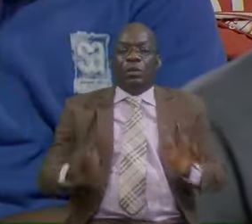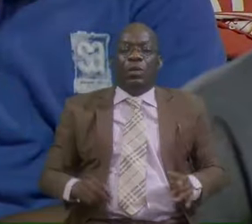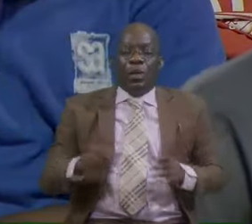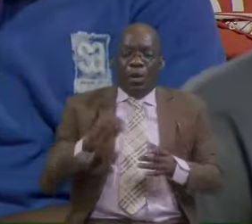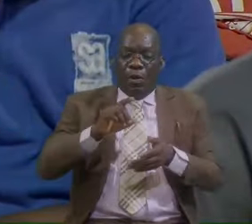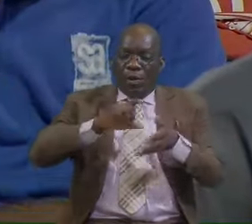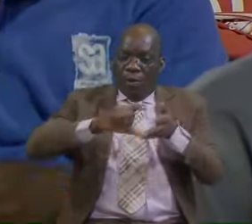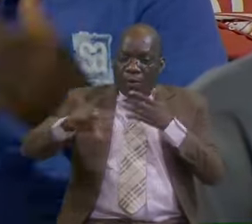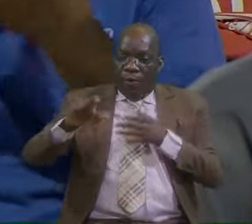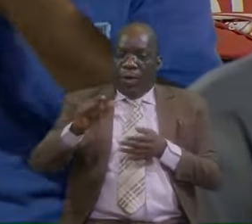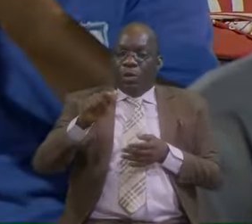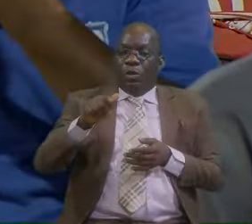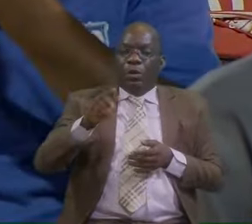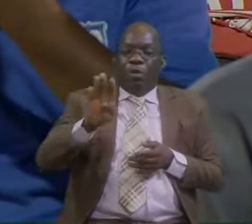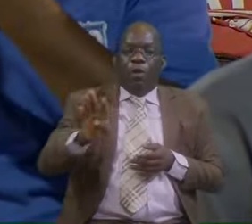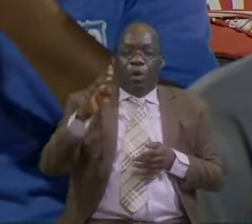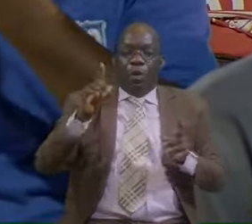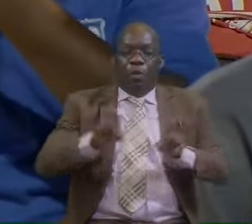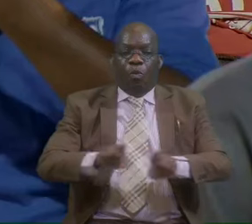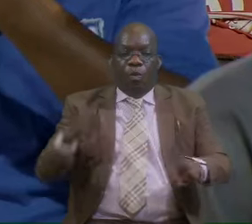verse 24,